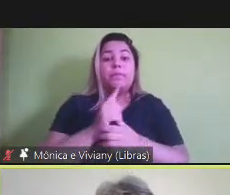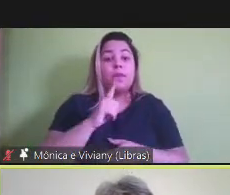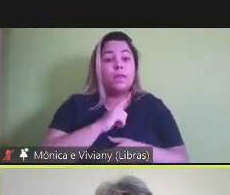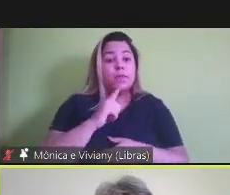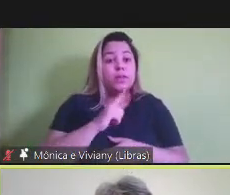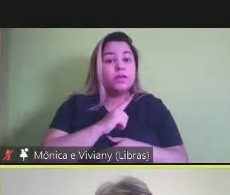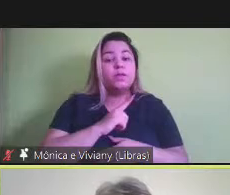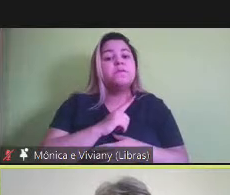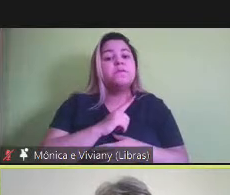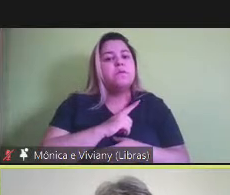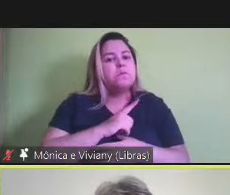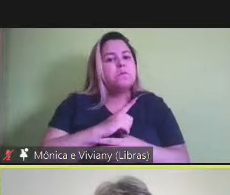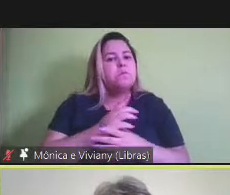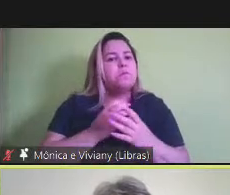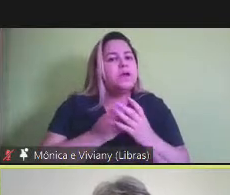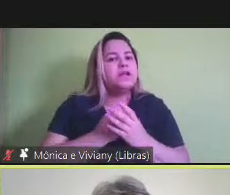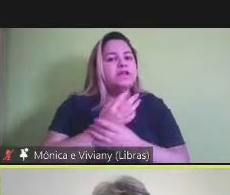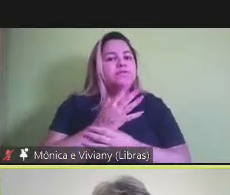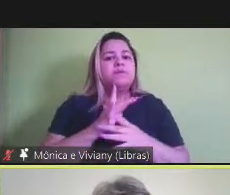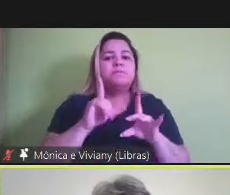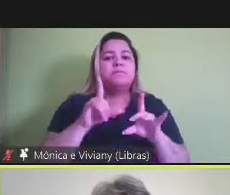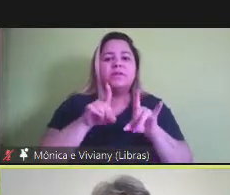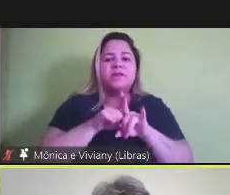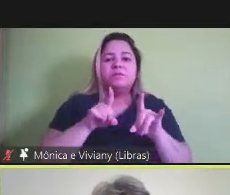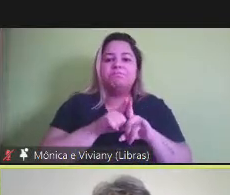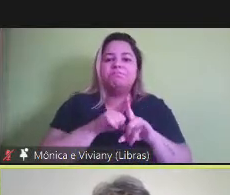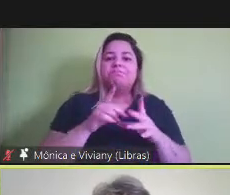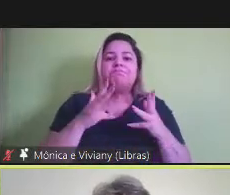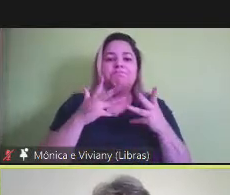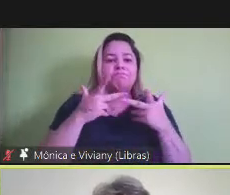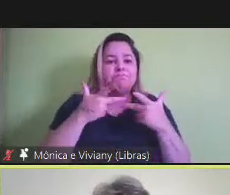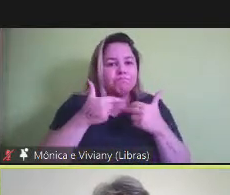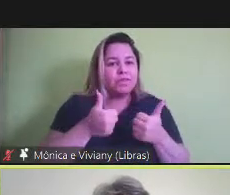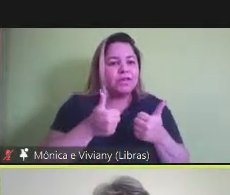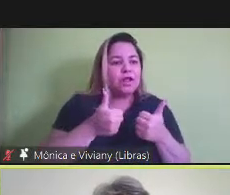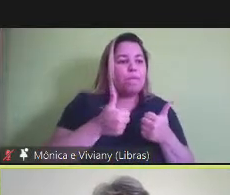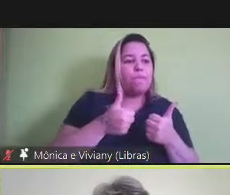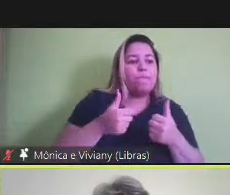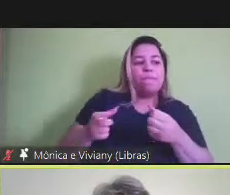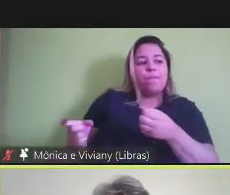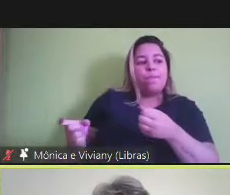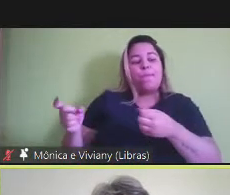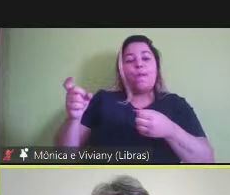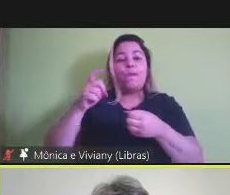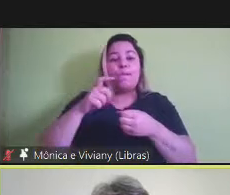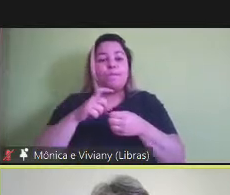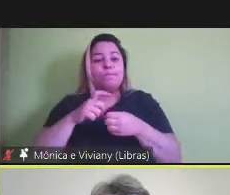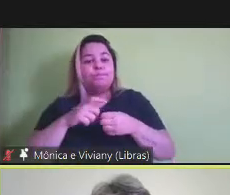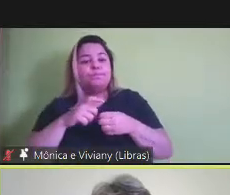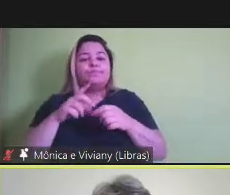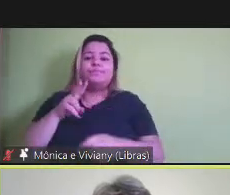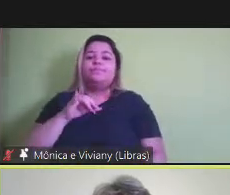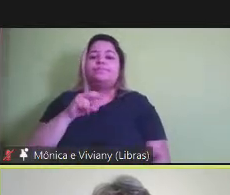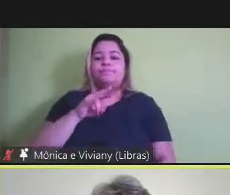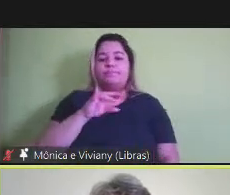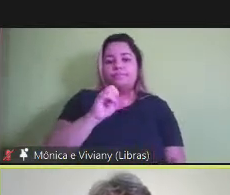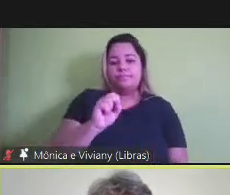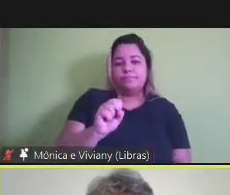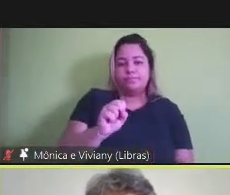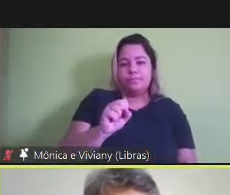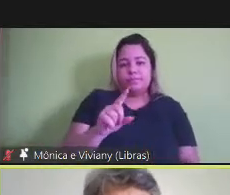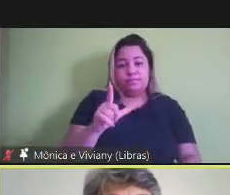Okay, has creativity that is fantastic. Can you go back a bit? And the